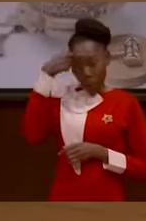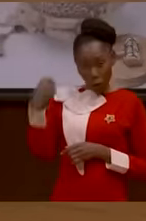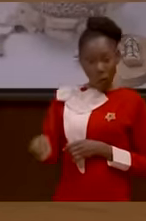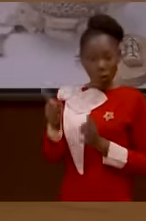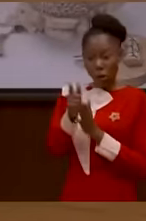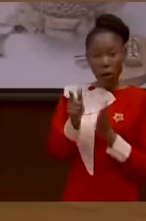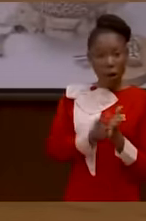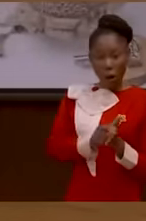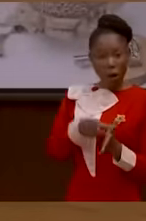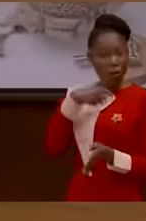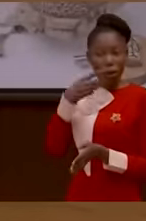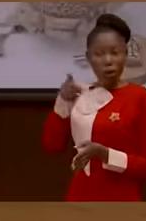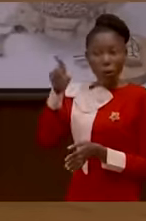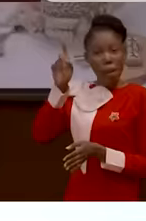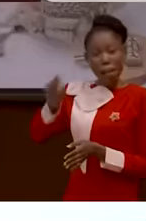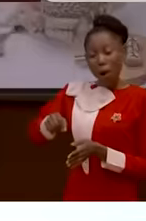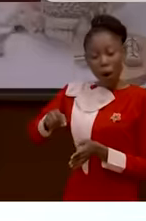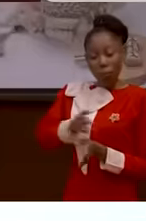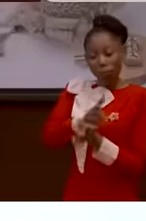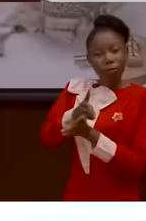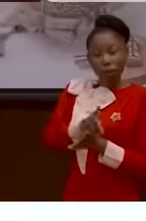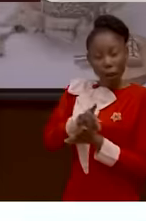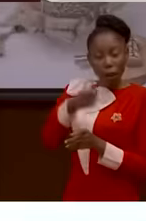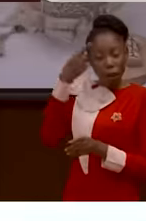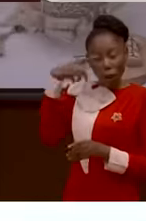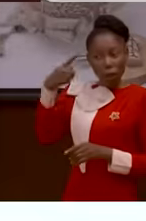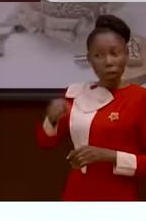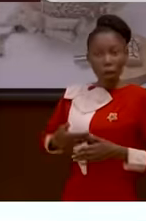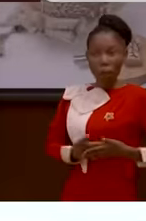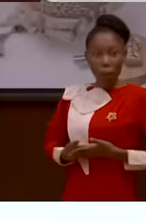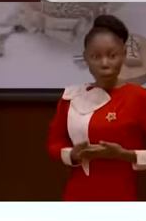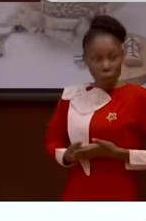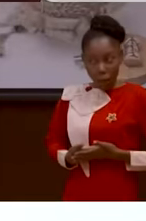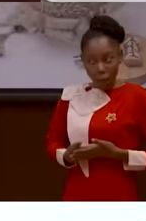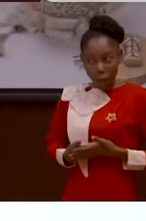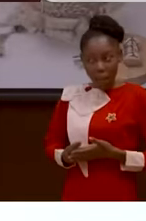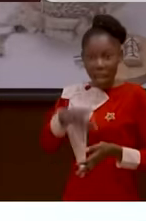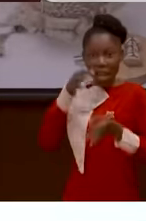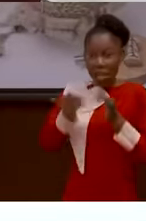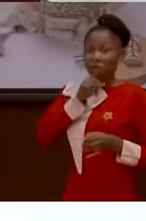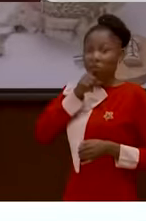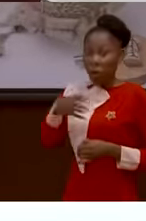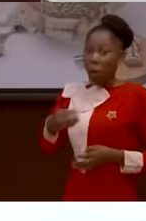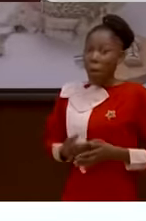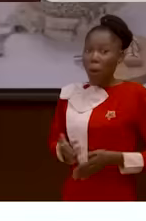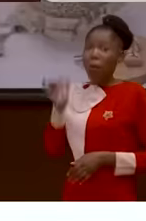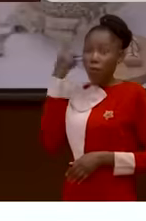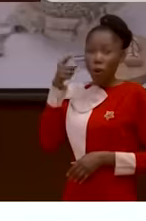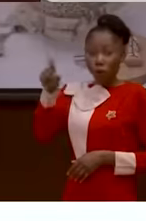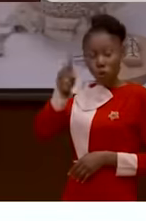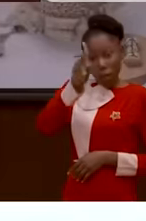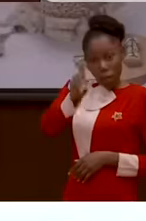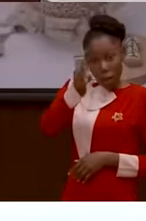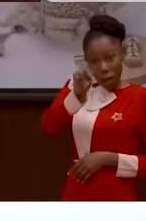is you have to take care of the baby. I'm not saying take care of her. But that baby that you both brought into the world, if the baby is yours, do you understand